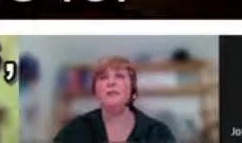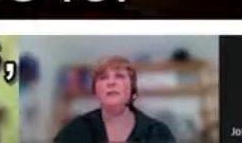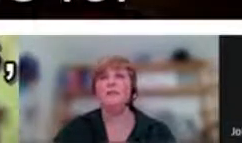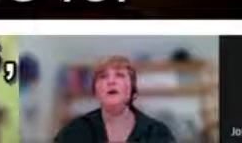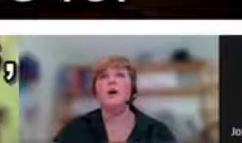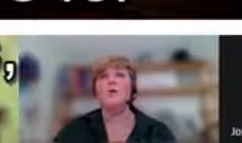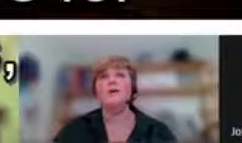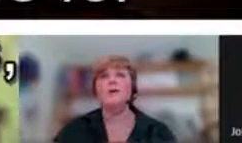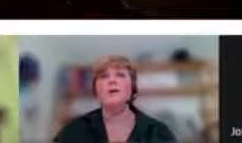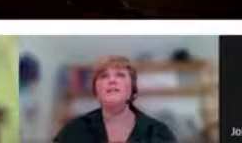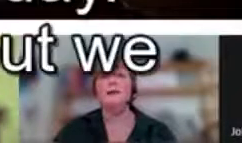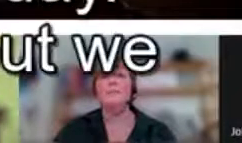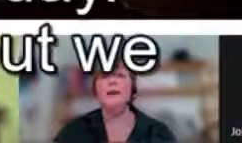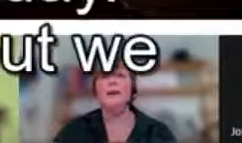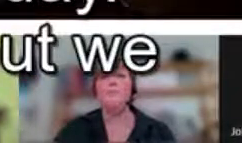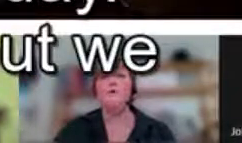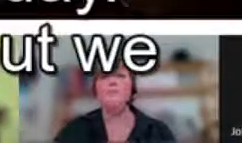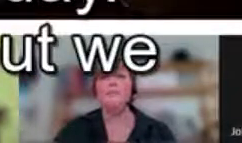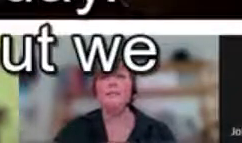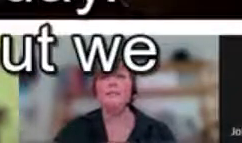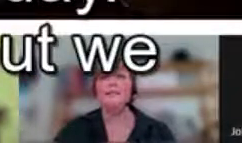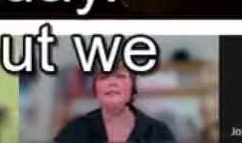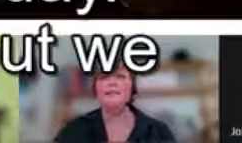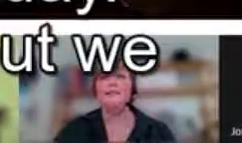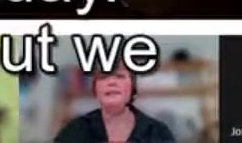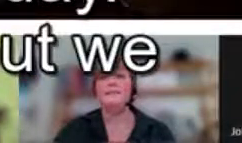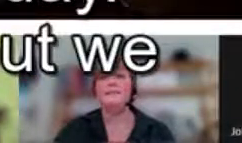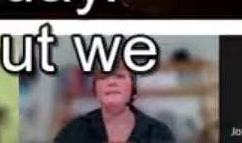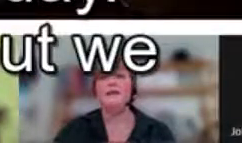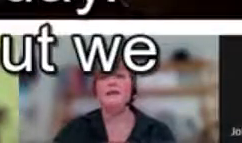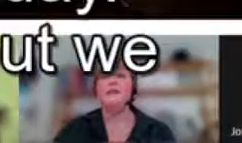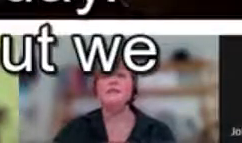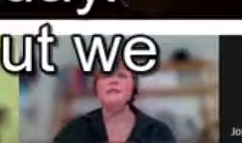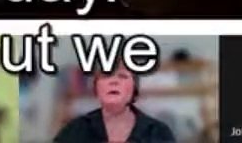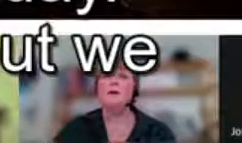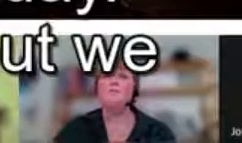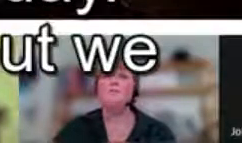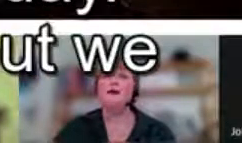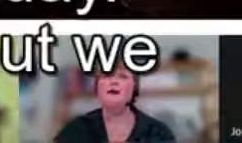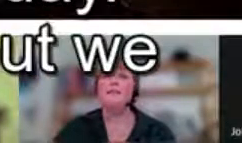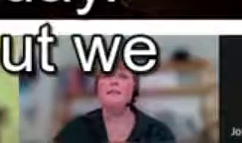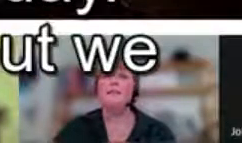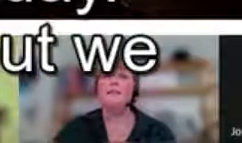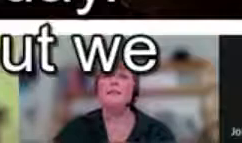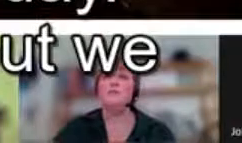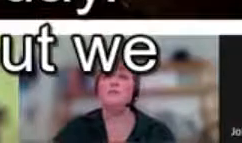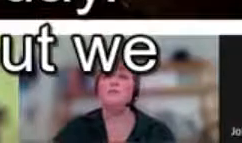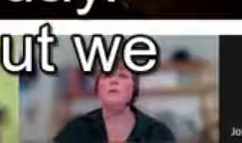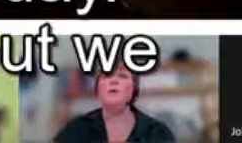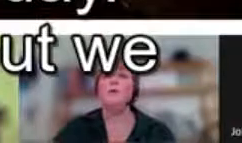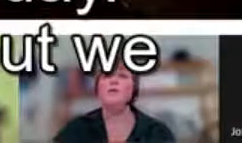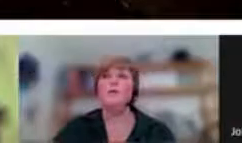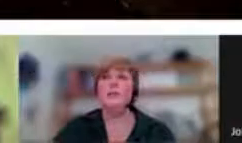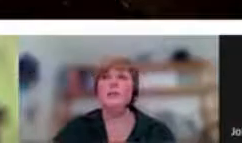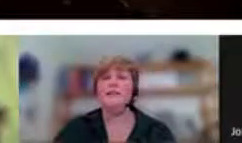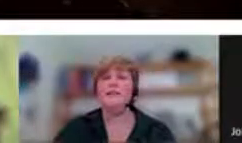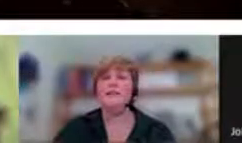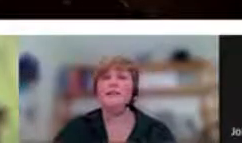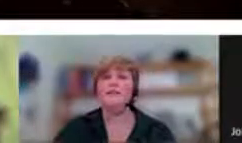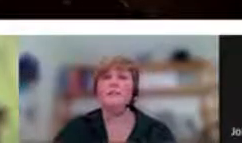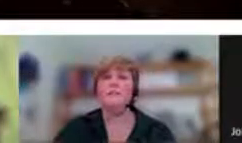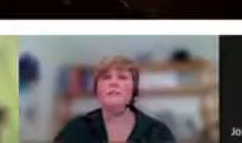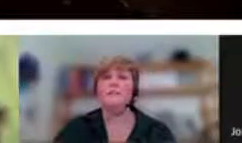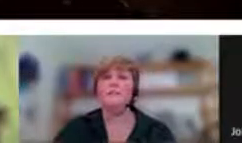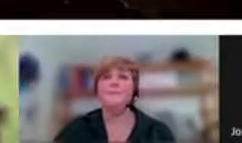including earthworks, would be up to 10 p.m. on Monday to Saturday. Sometimes we might need an extension, but we would agree this